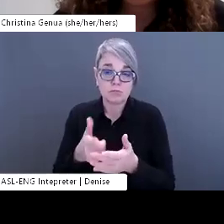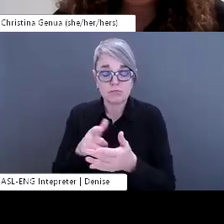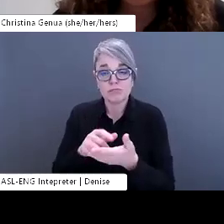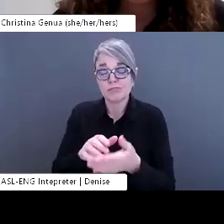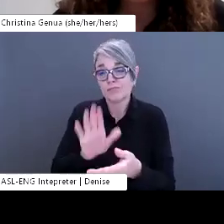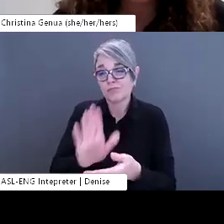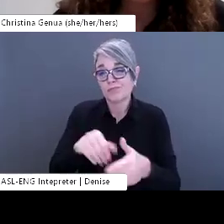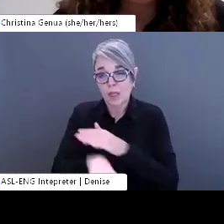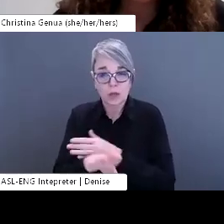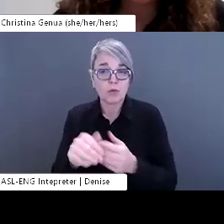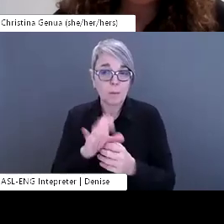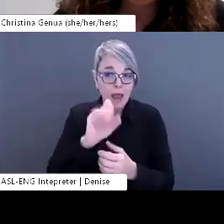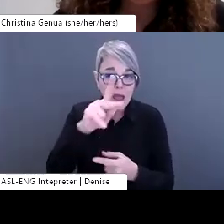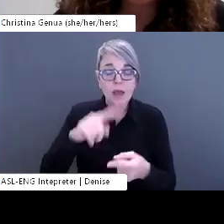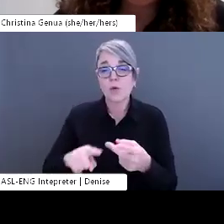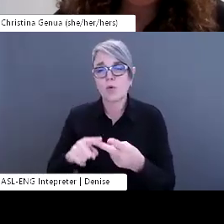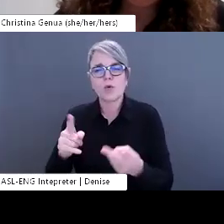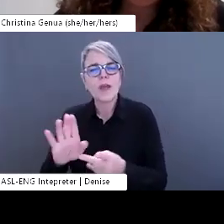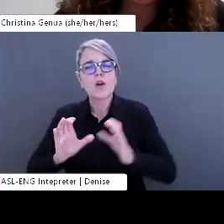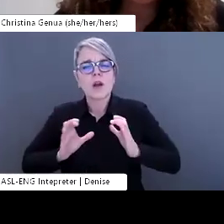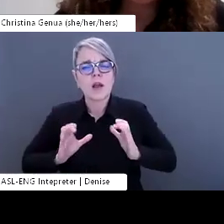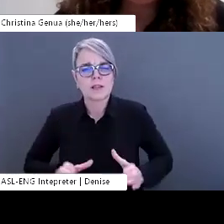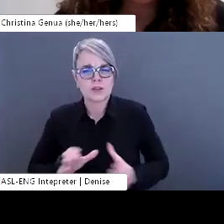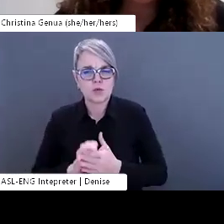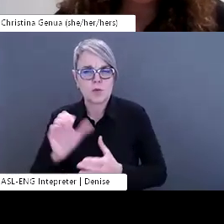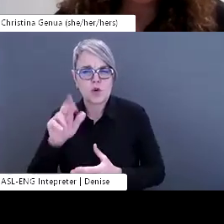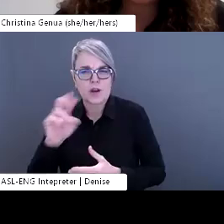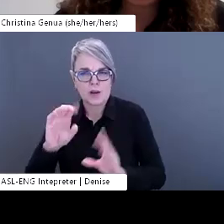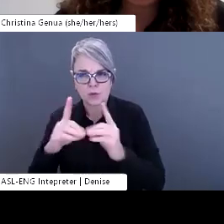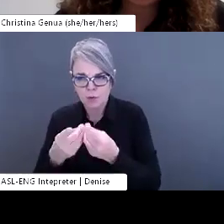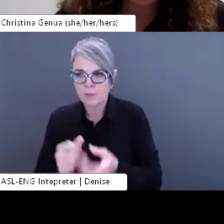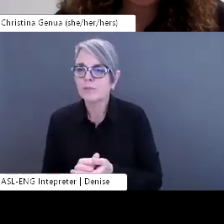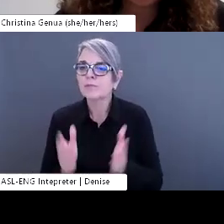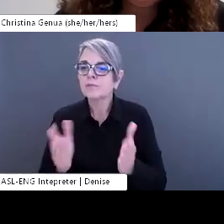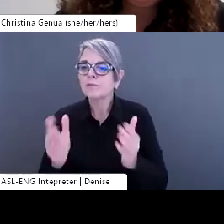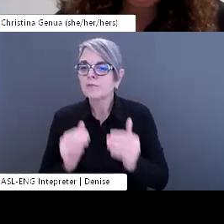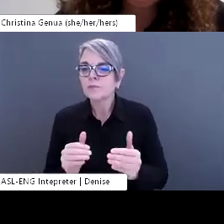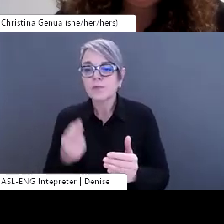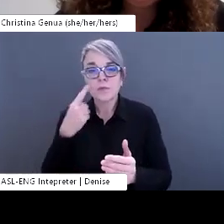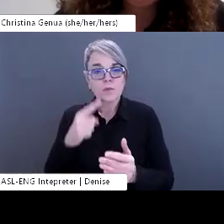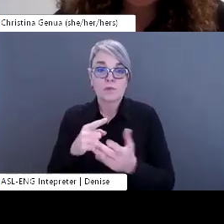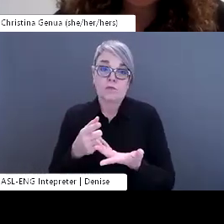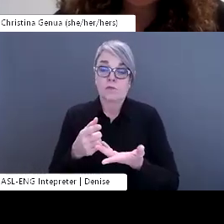Yeah. For online banking security, it's important that you visit your branch in order to get more information